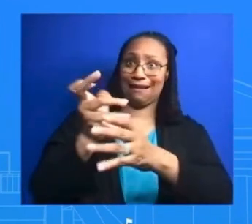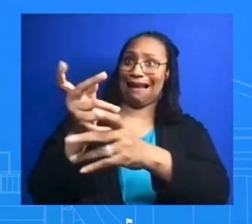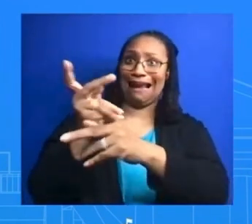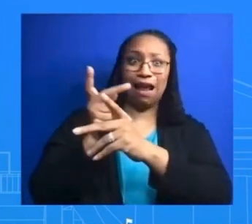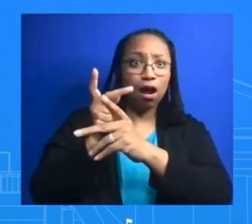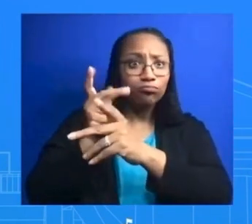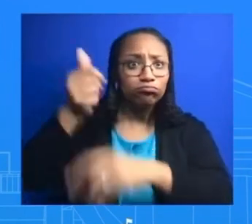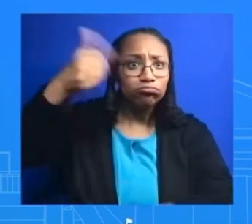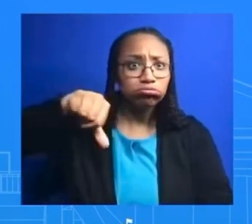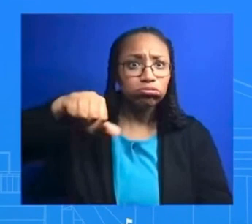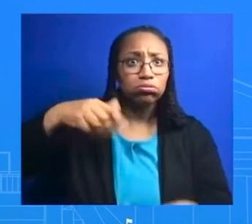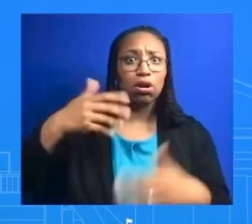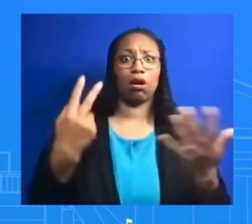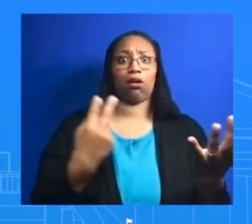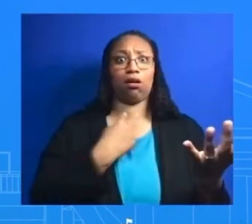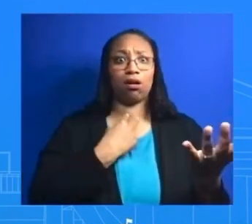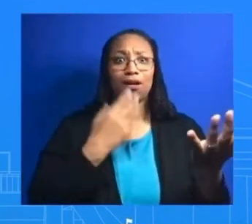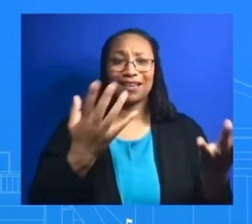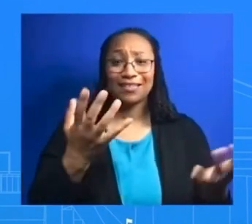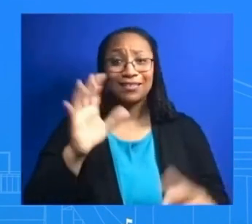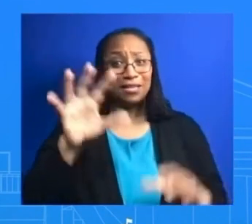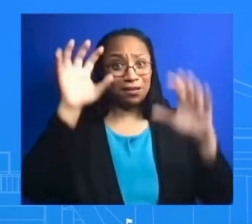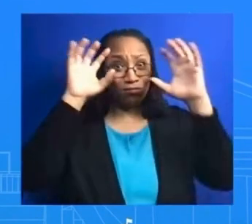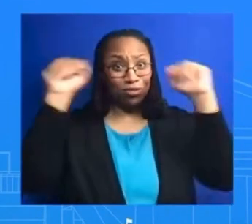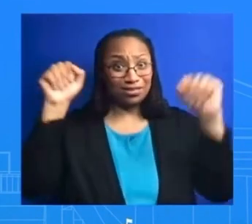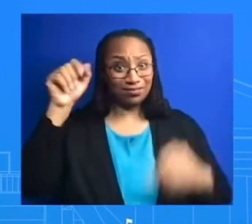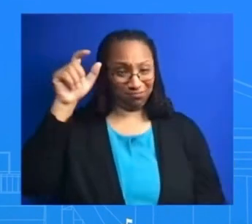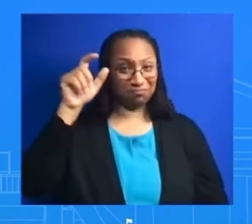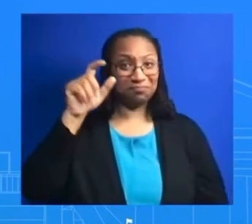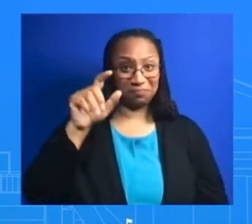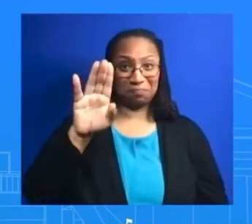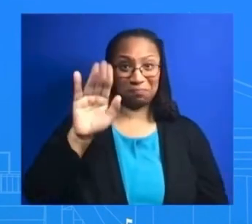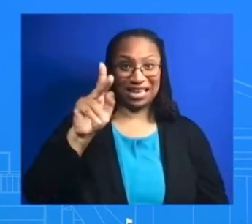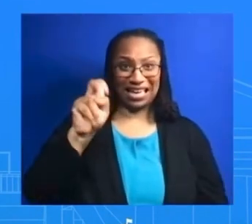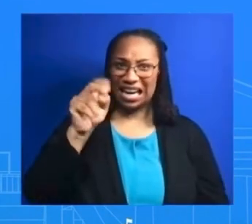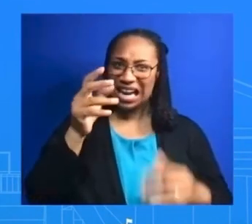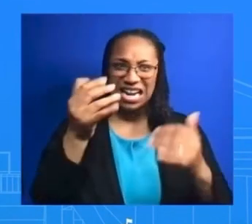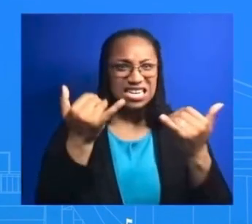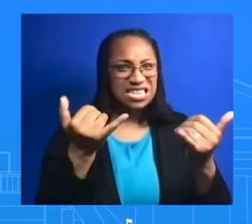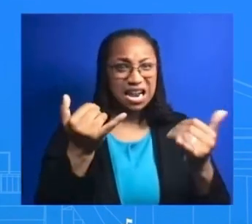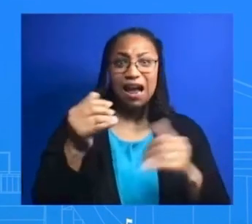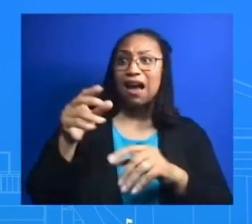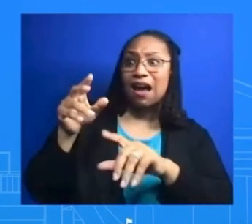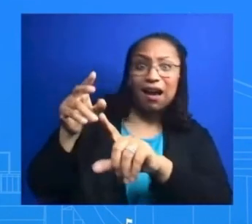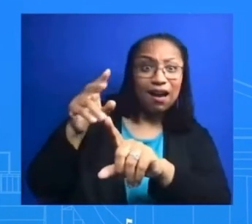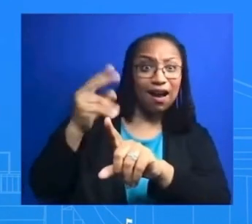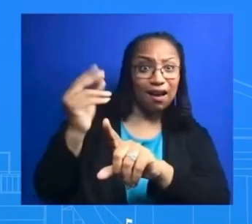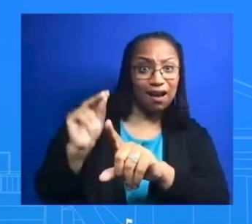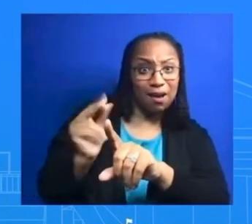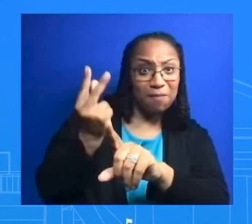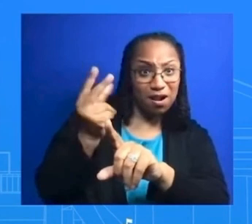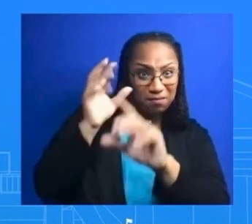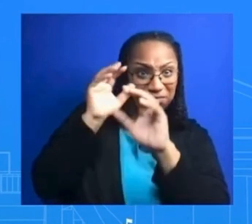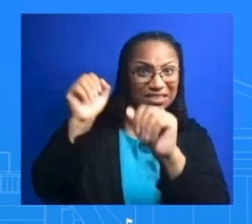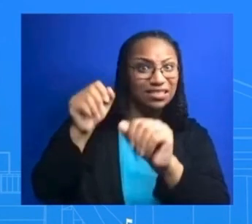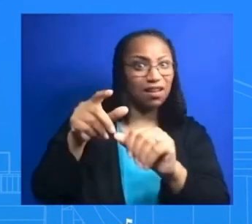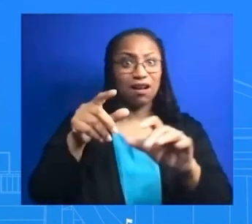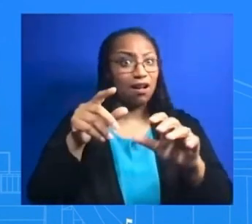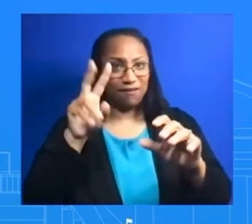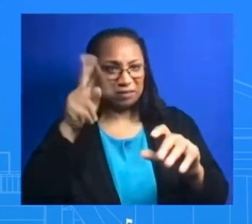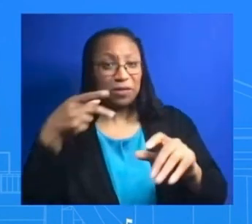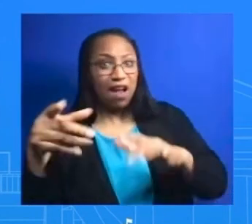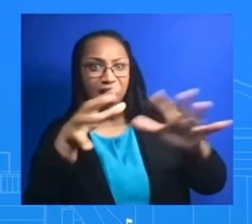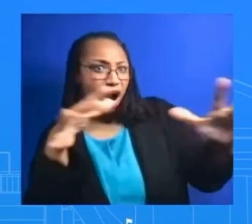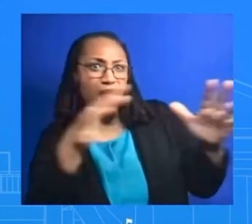earn a college education without student debt blocking you from opportunity. That's why we're fixing a broken system. We're